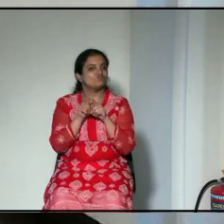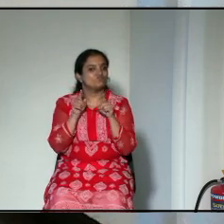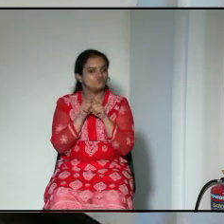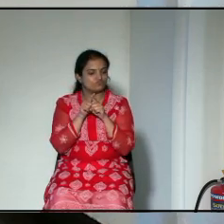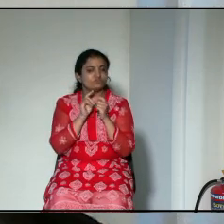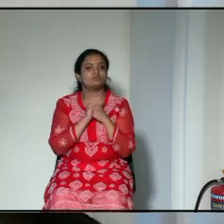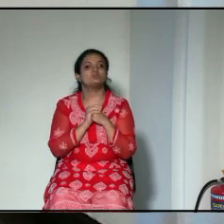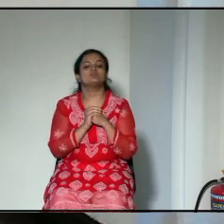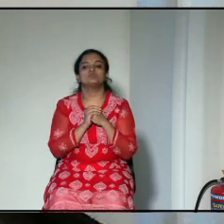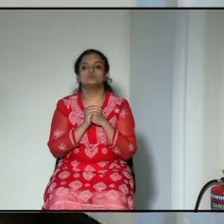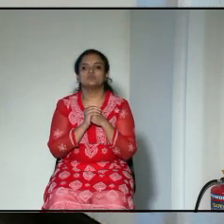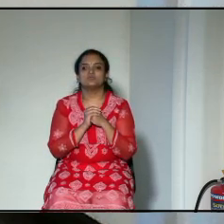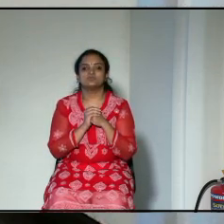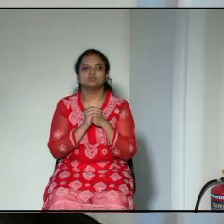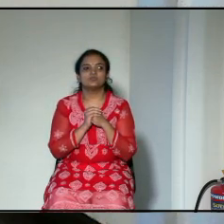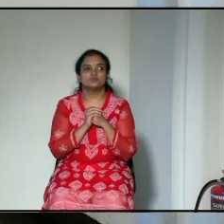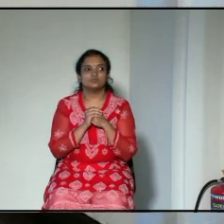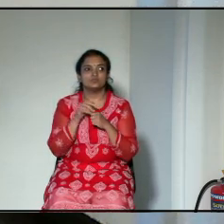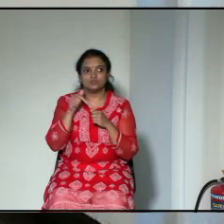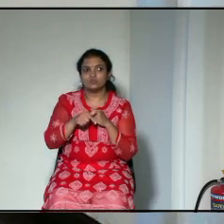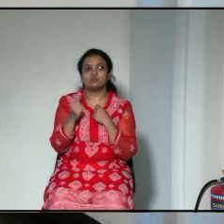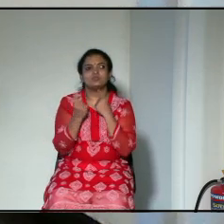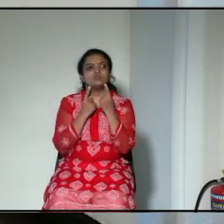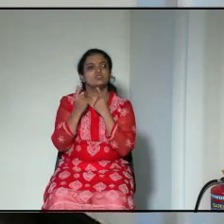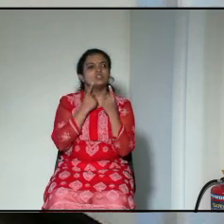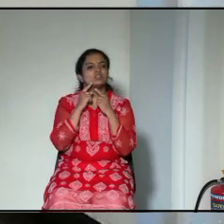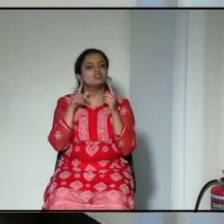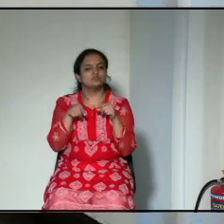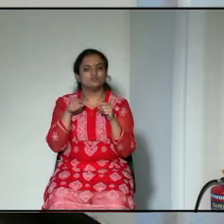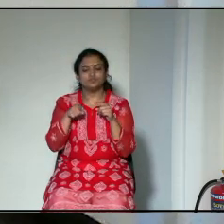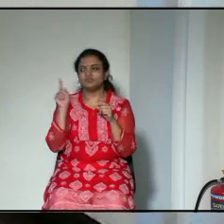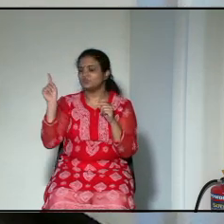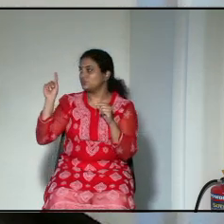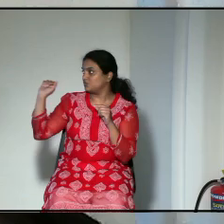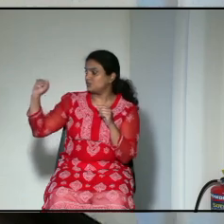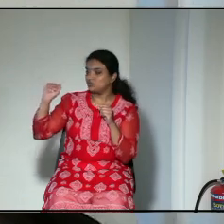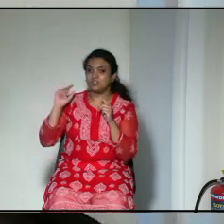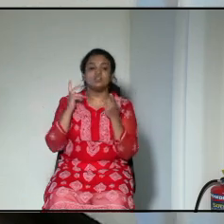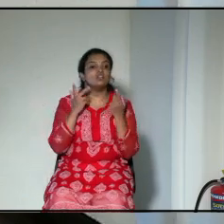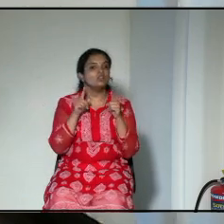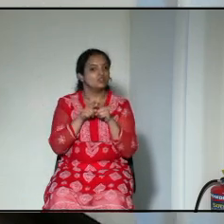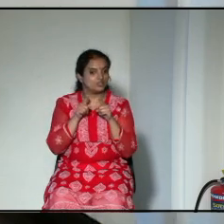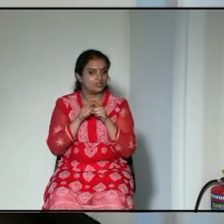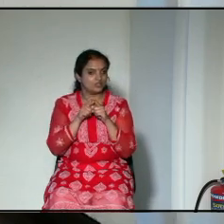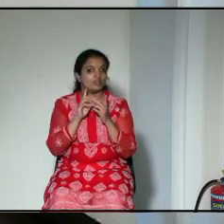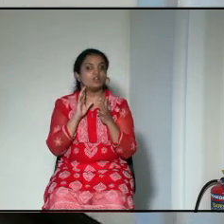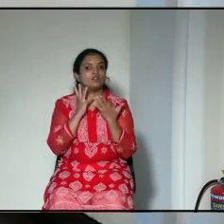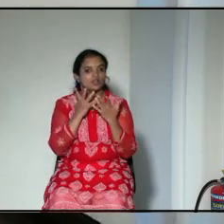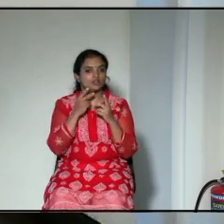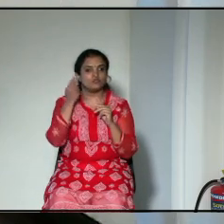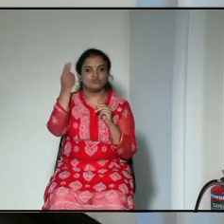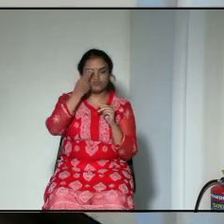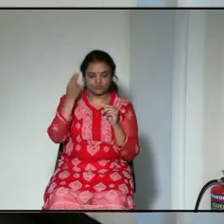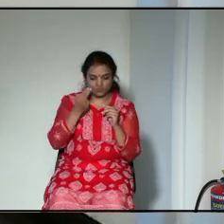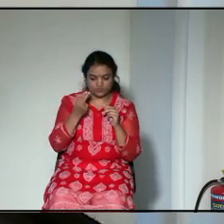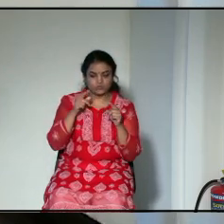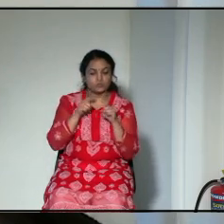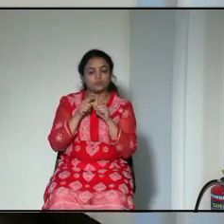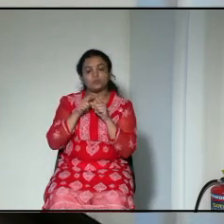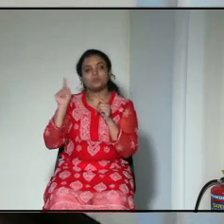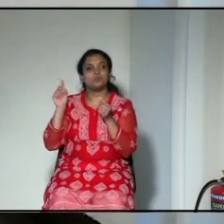here to talk about the publication, From the Depth of the Mold to the Making of the Artist Meera